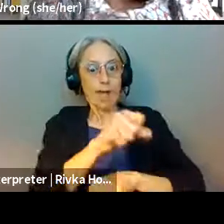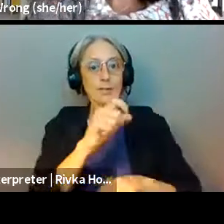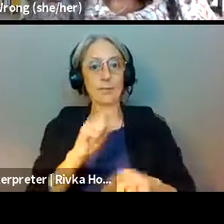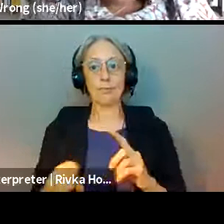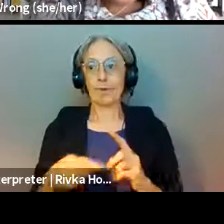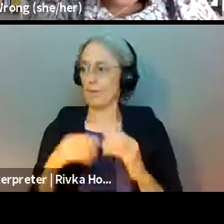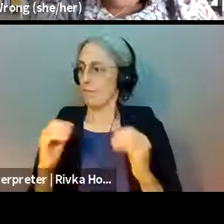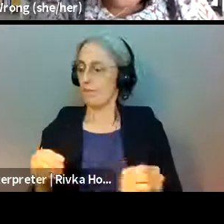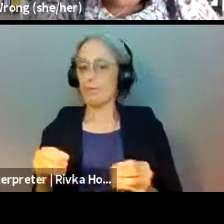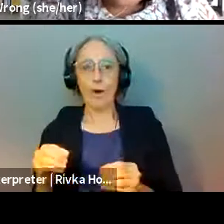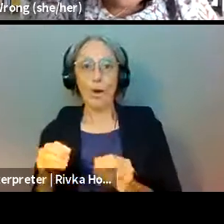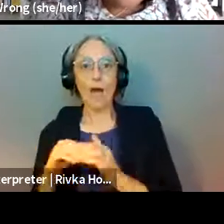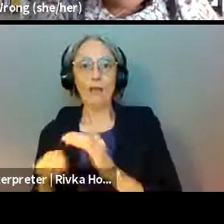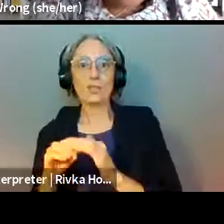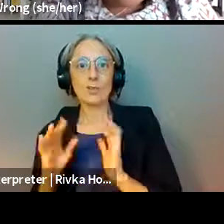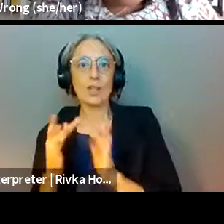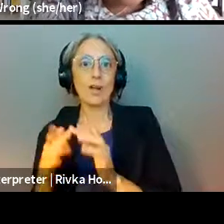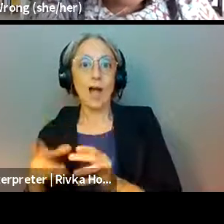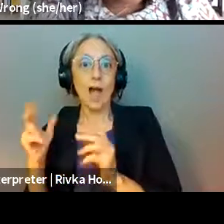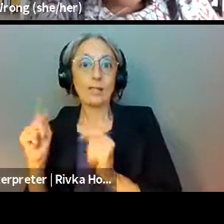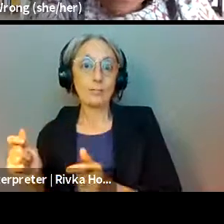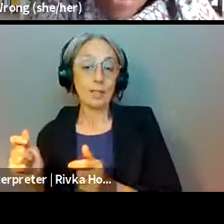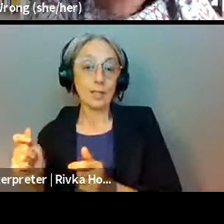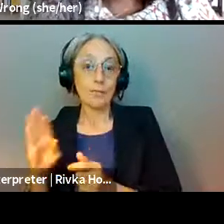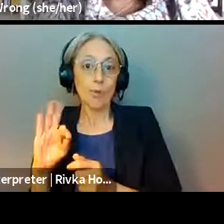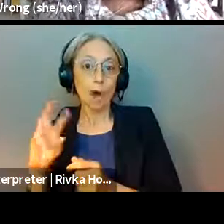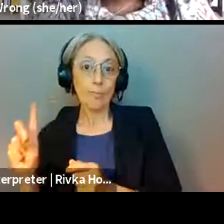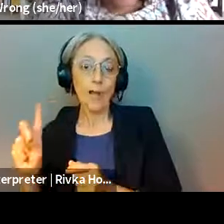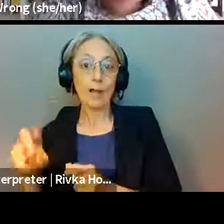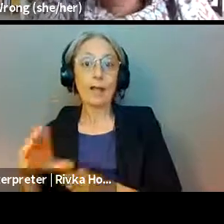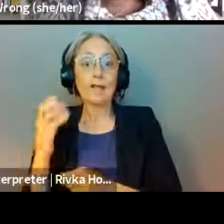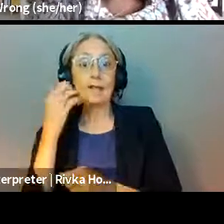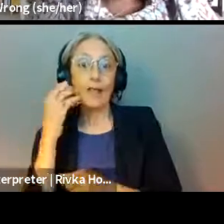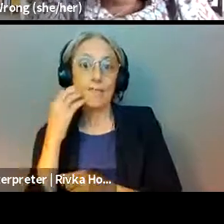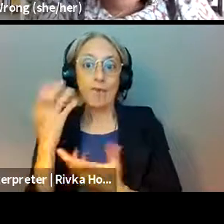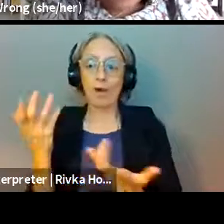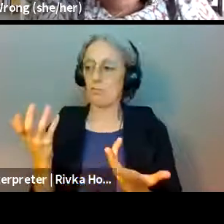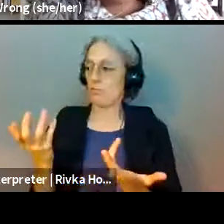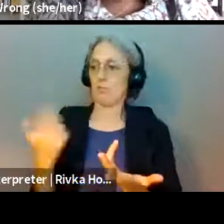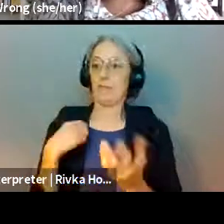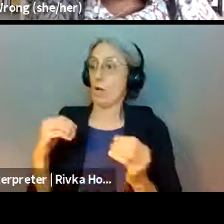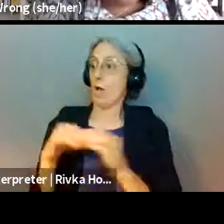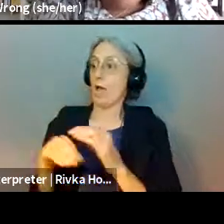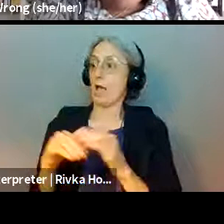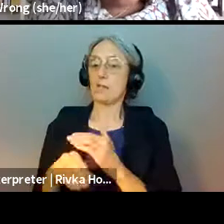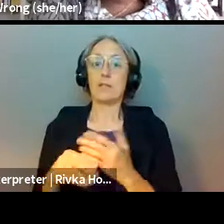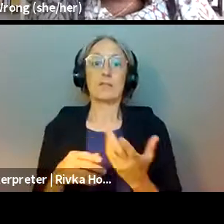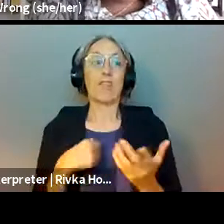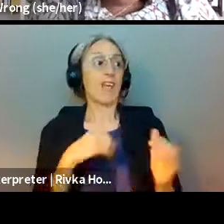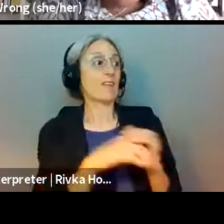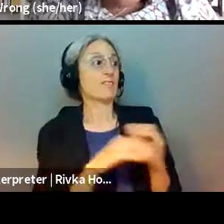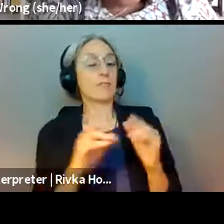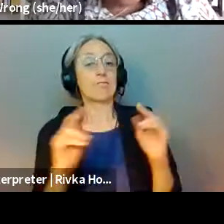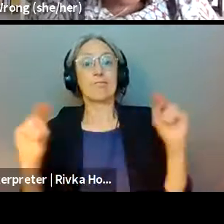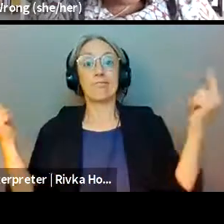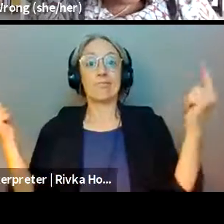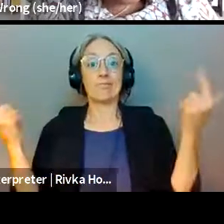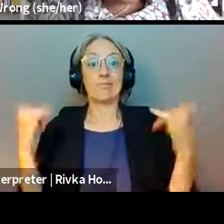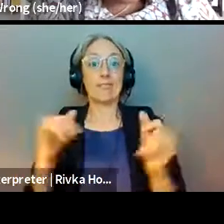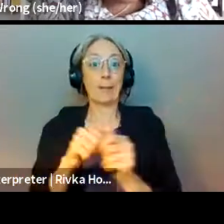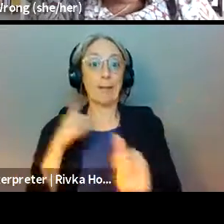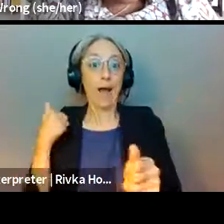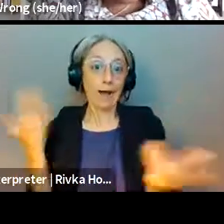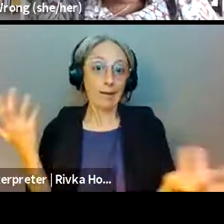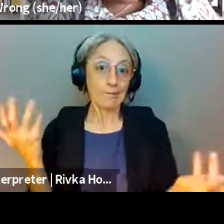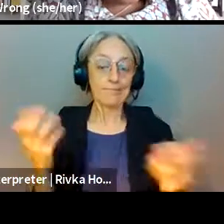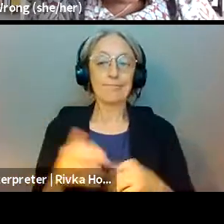high-speed broadband or cell phones, it doesn't matter if that accessibility is there because you're still left behind. We need